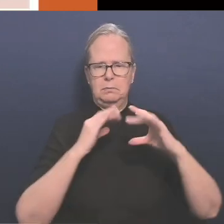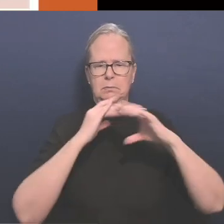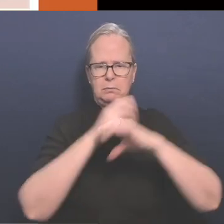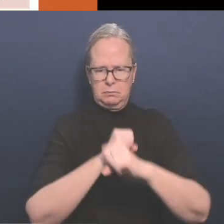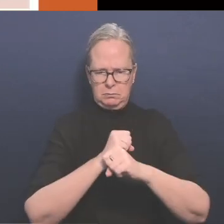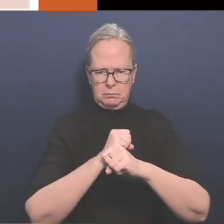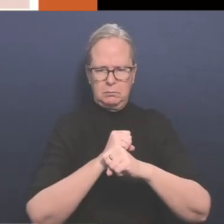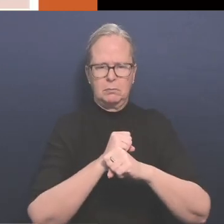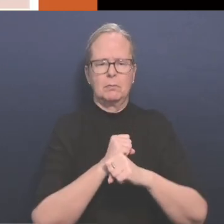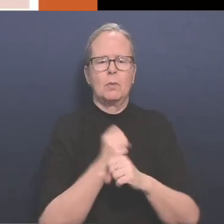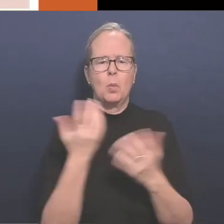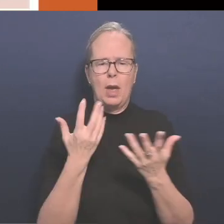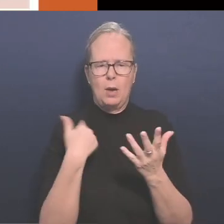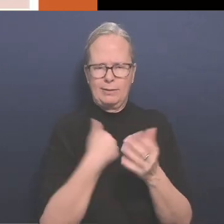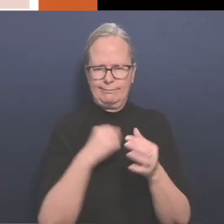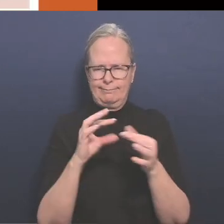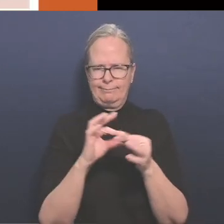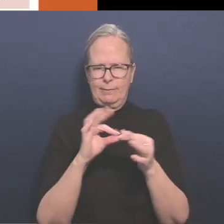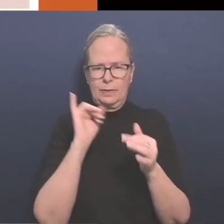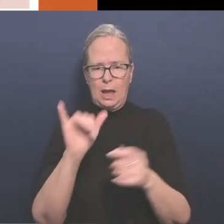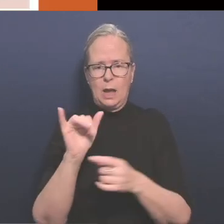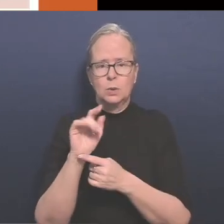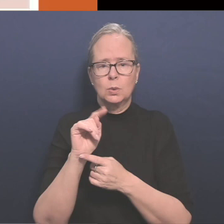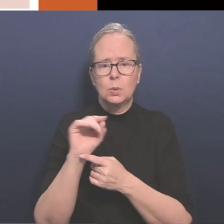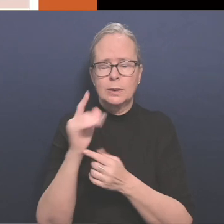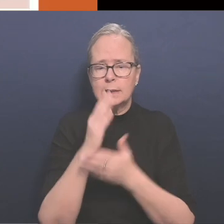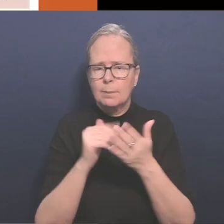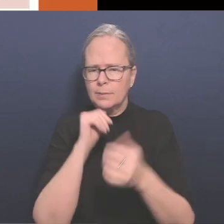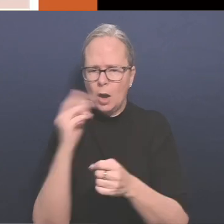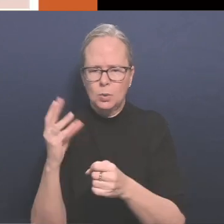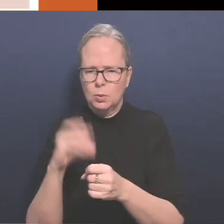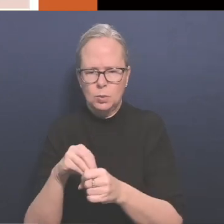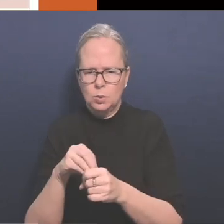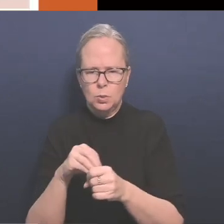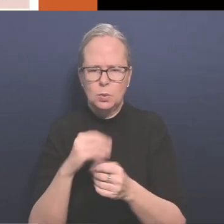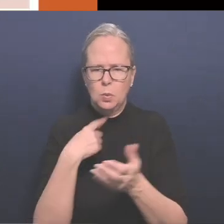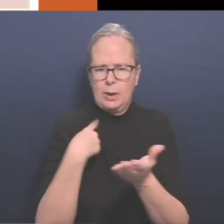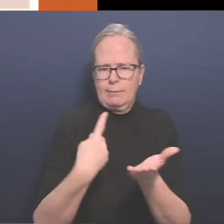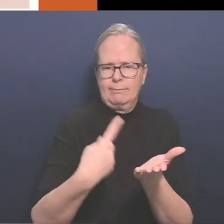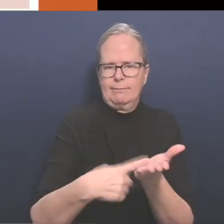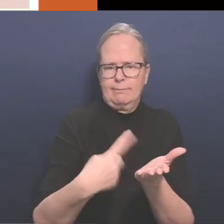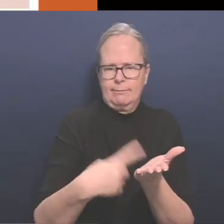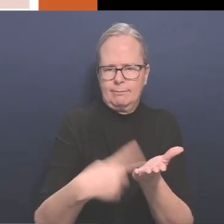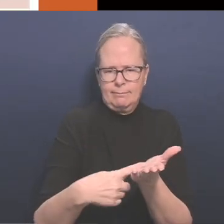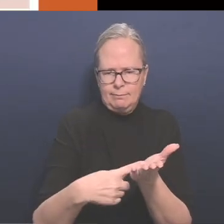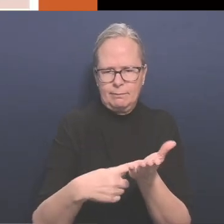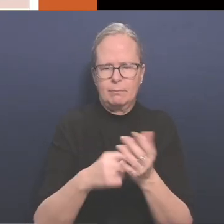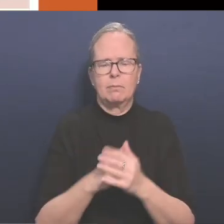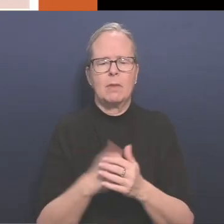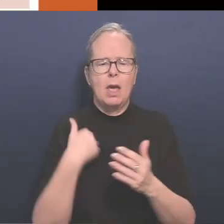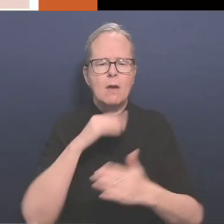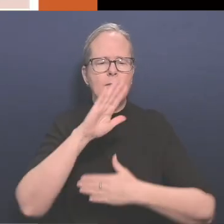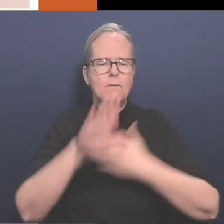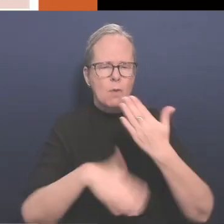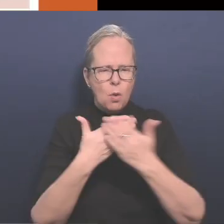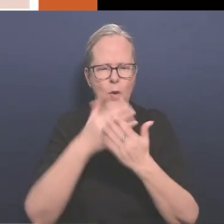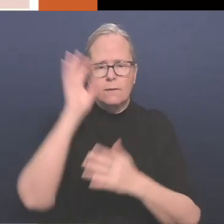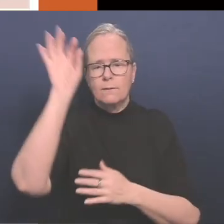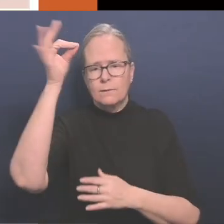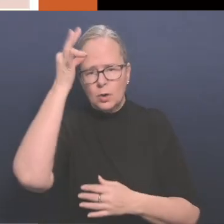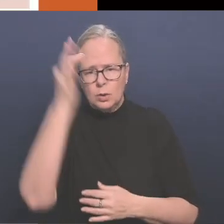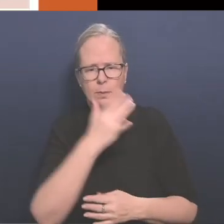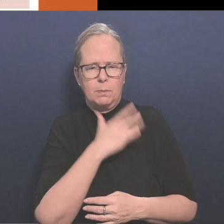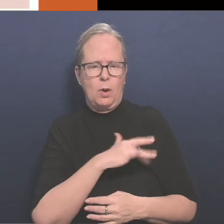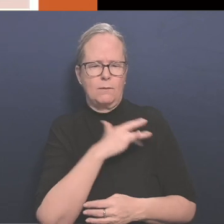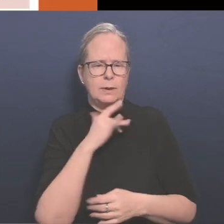if you're just interested in the category of disability benefits, or someone has just lost a job and are interested in what kind of benefits fit that